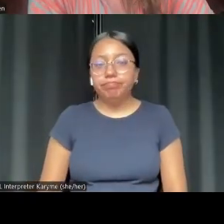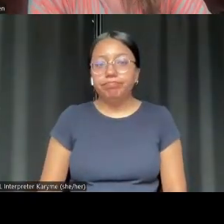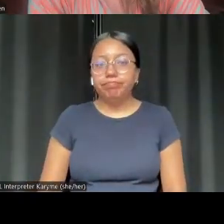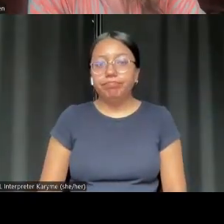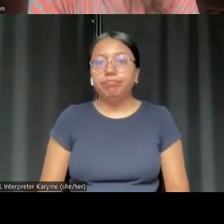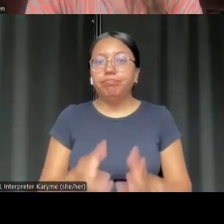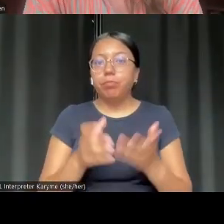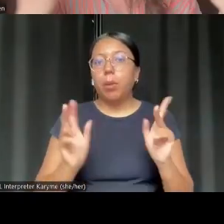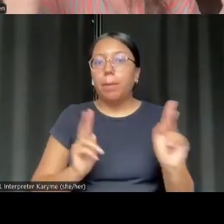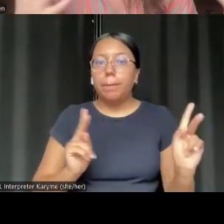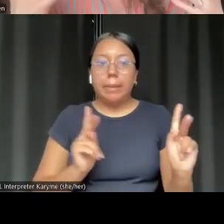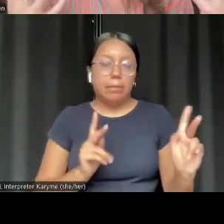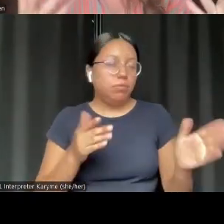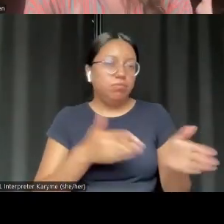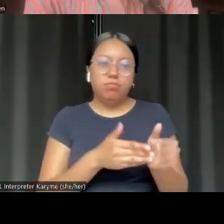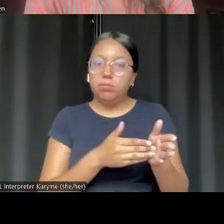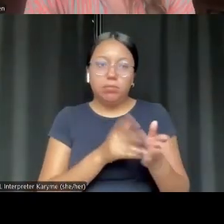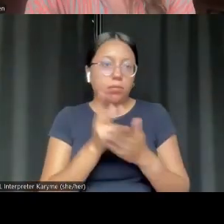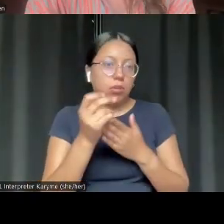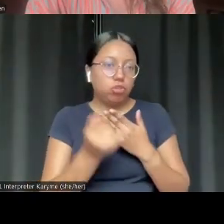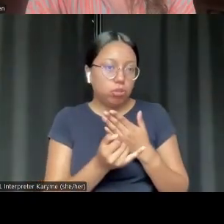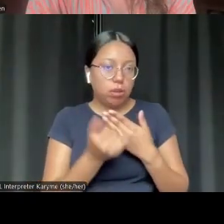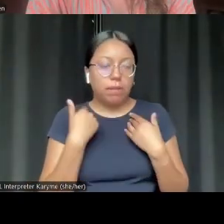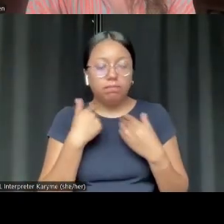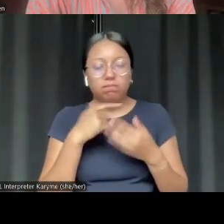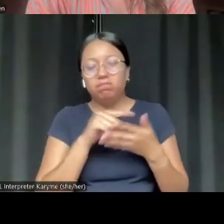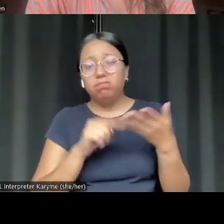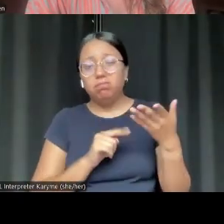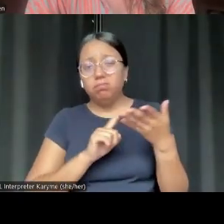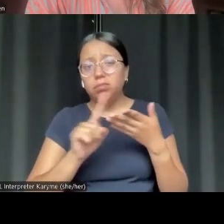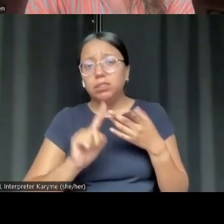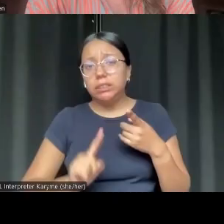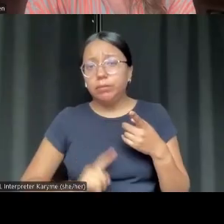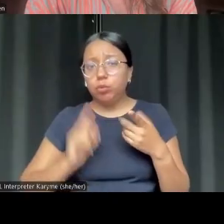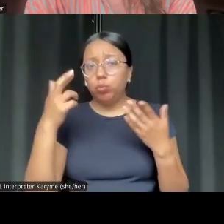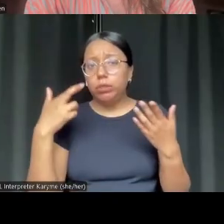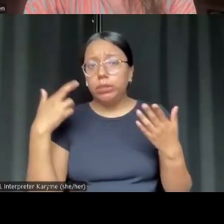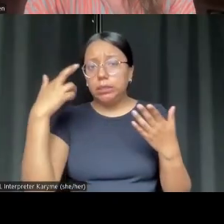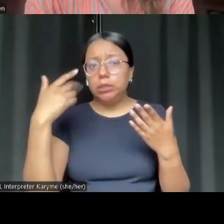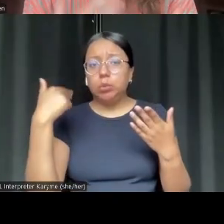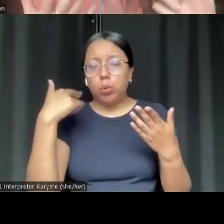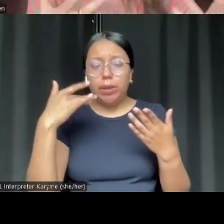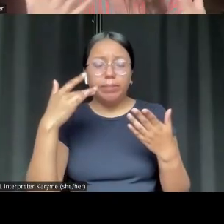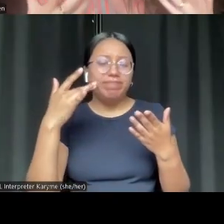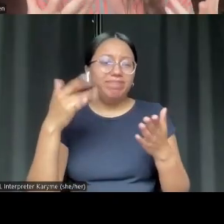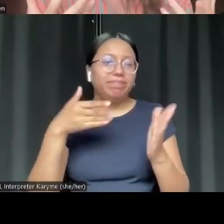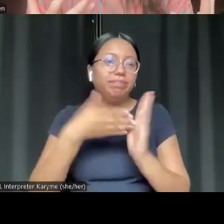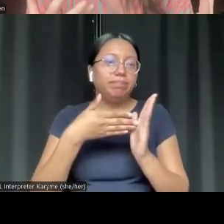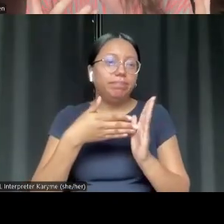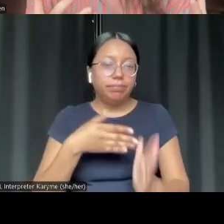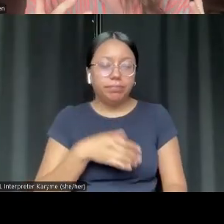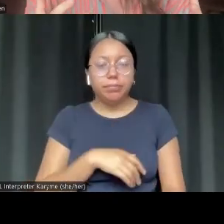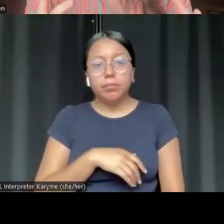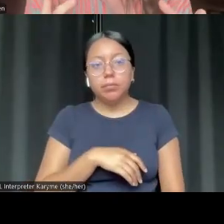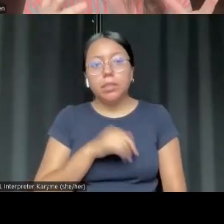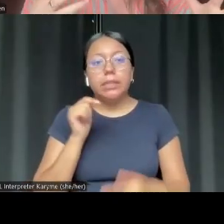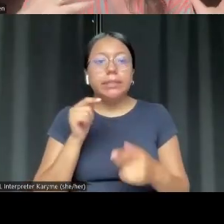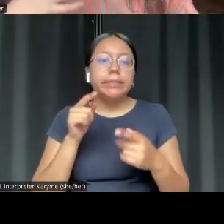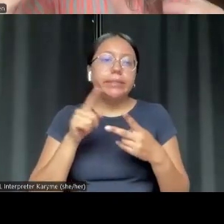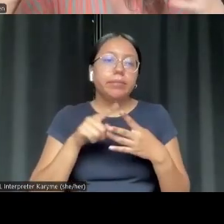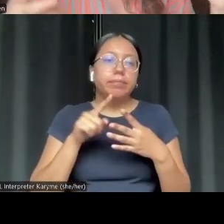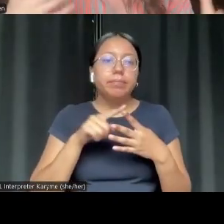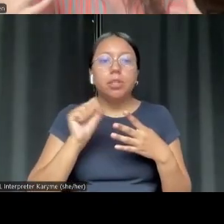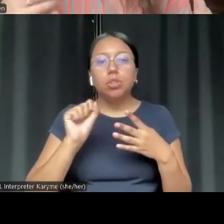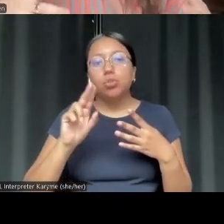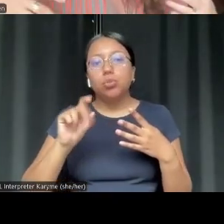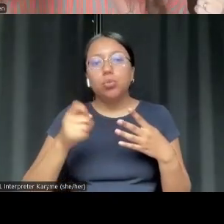like the project had multiple grounds on which they find it objectionable. There's a kind of like, this is a super cripping exercise where